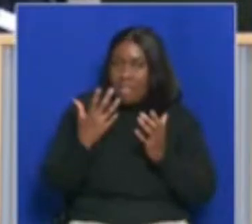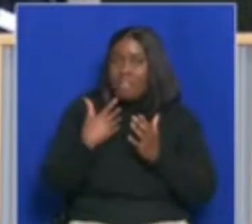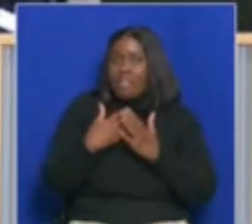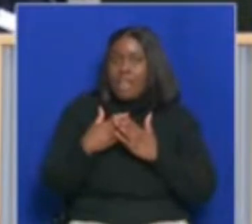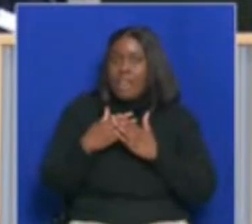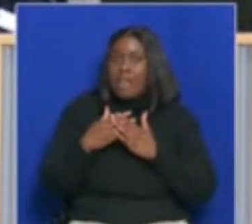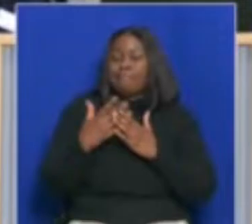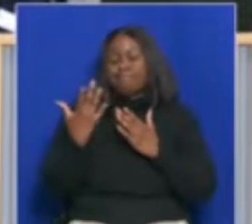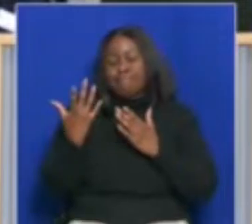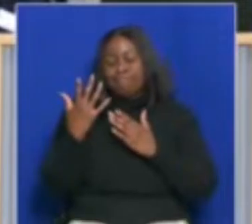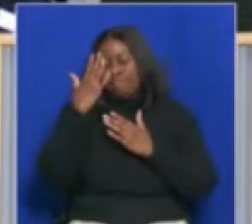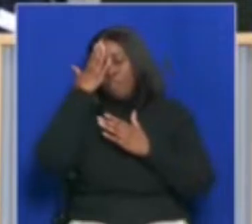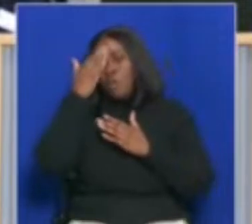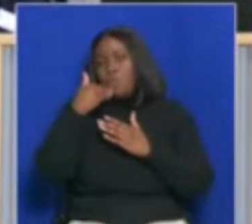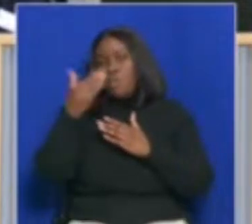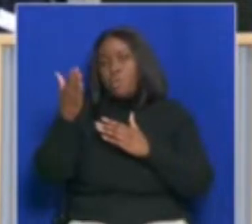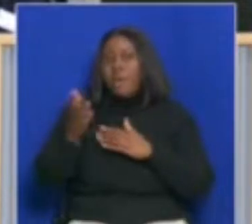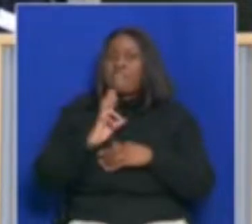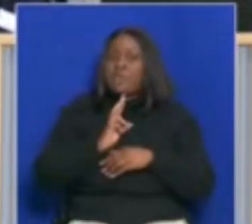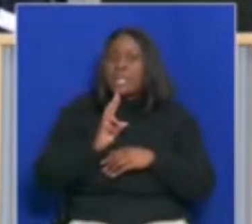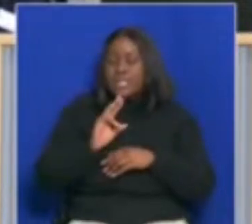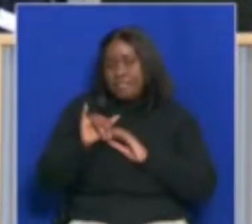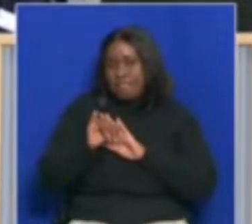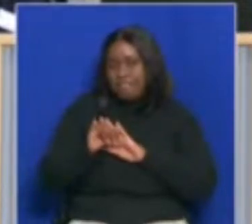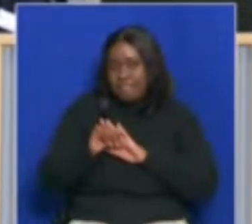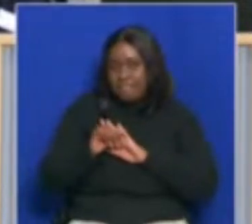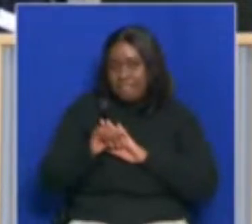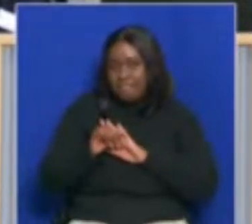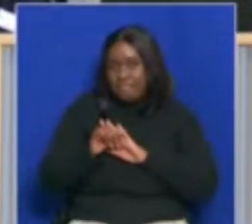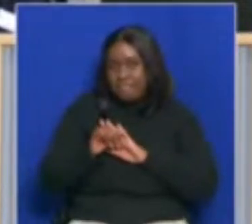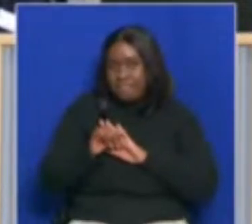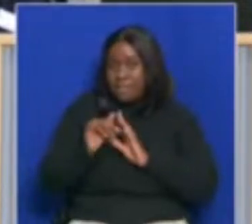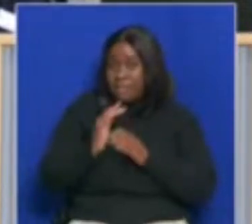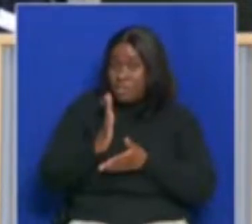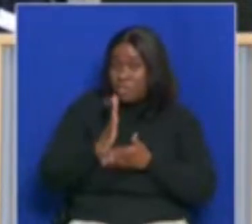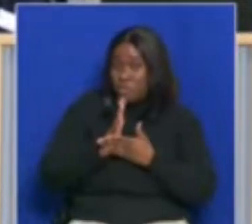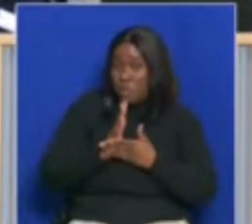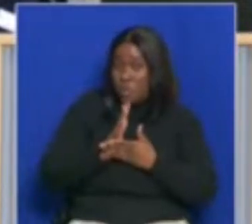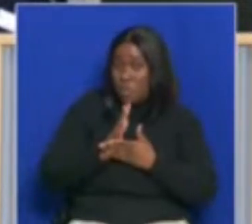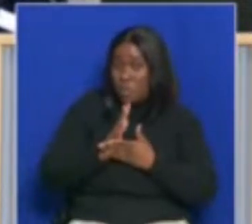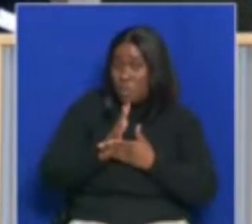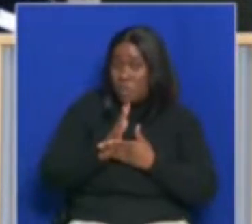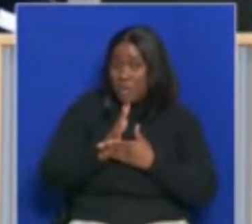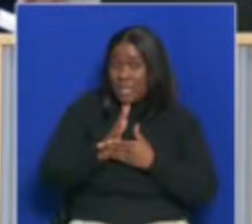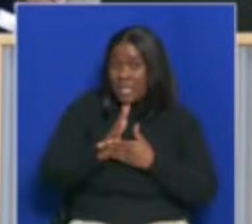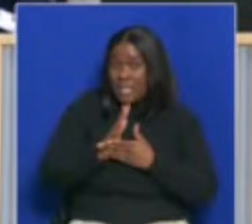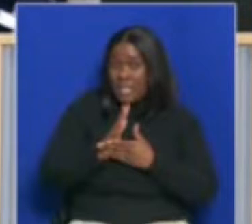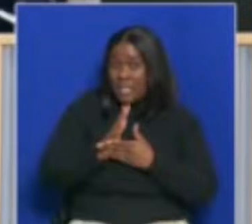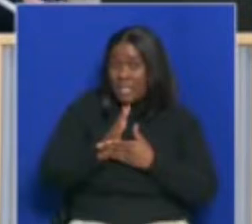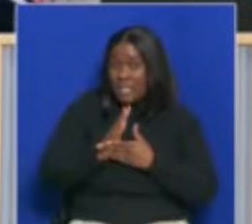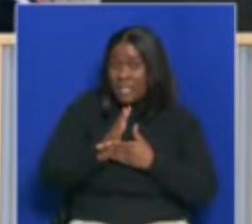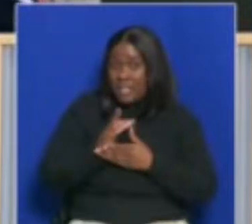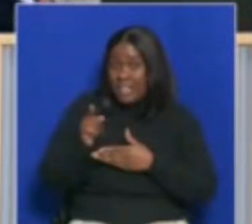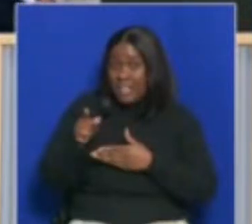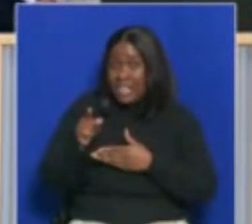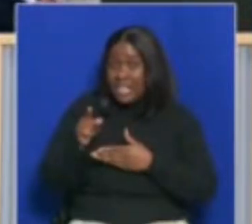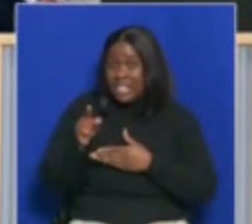voice. So I'm not sure that the inference you draw